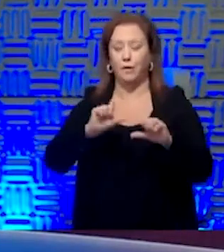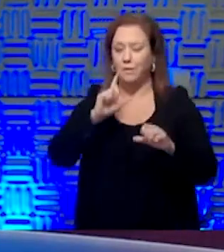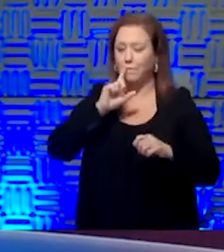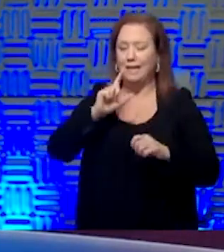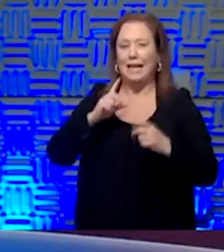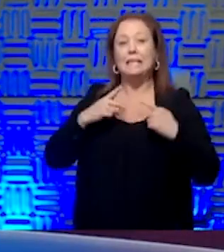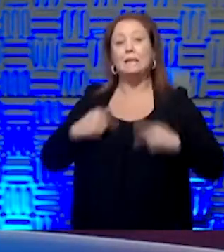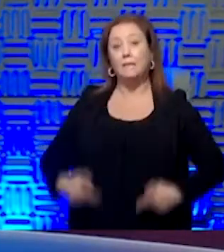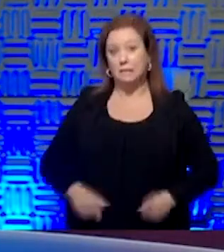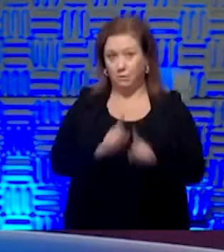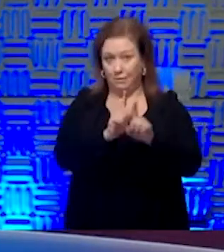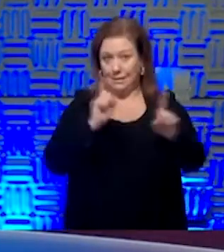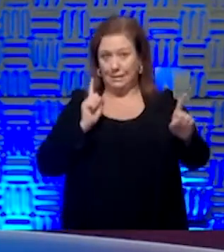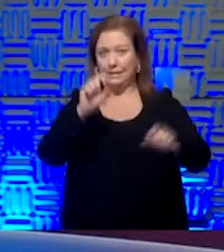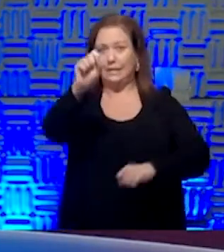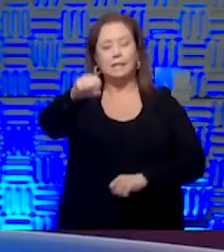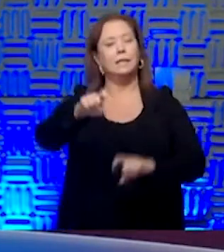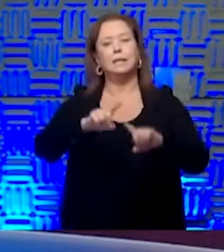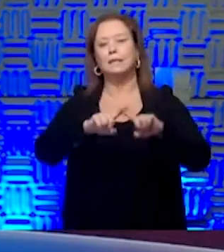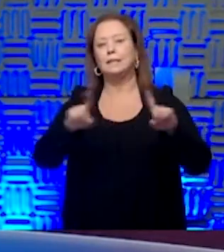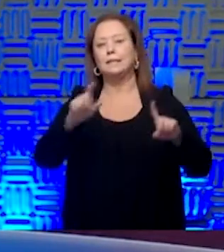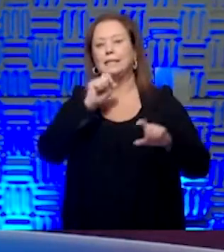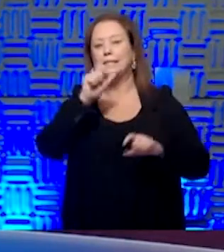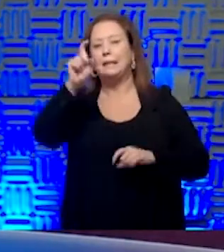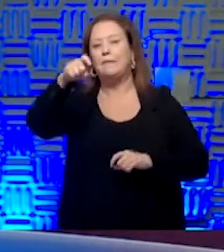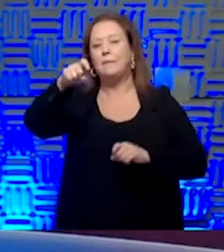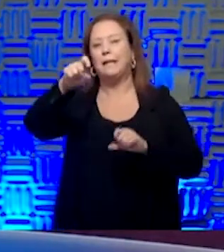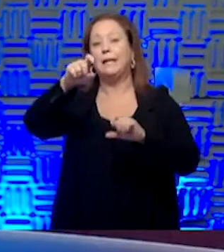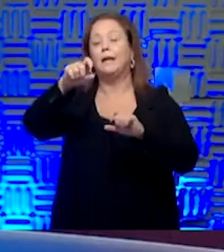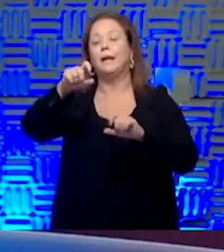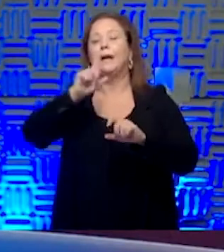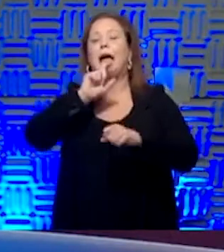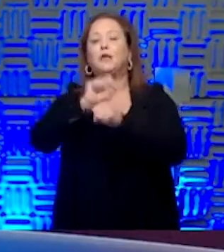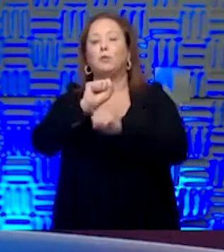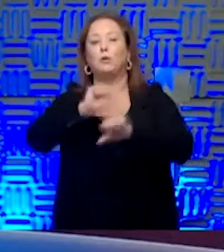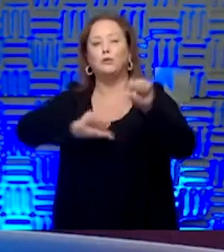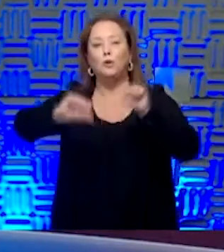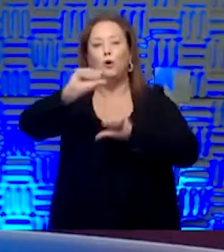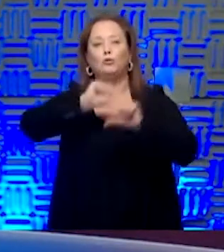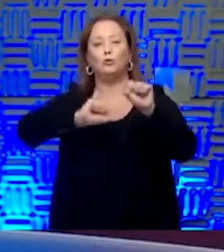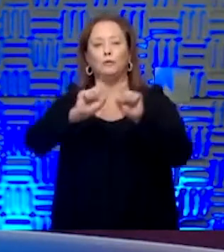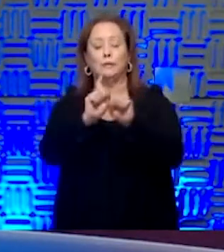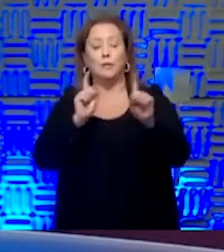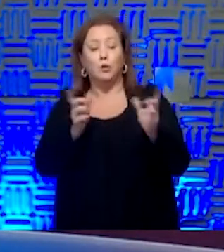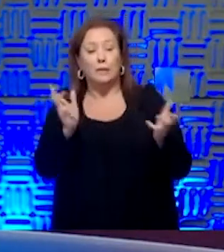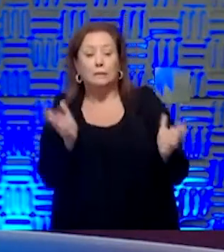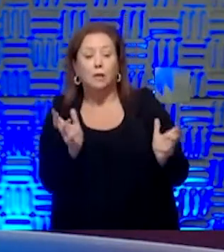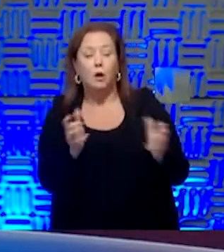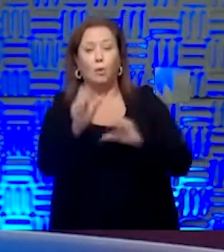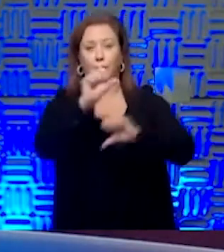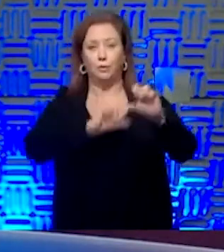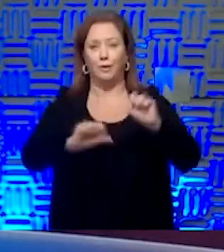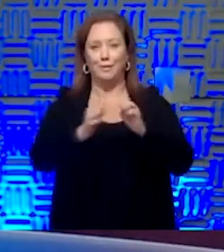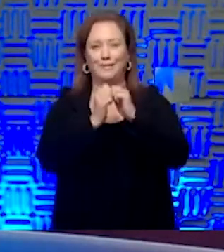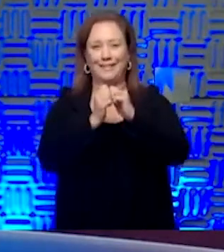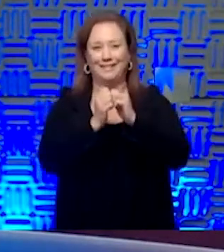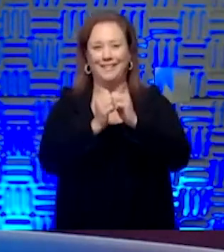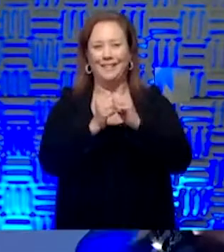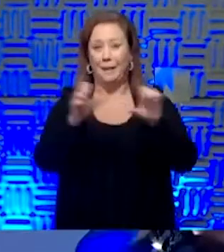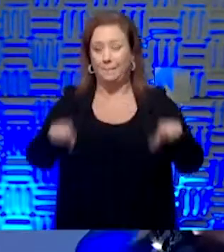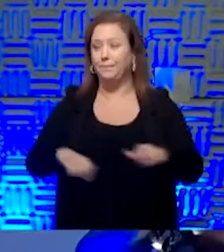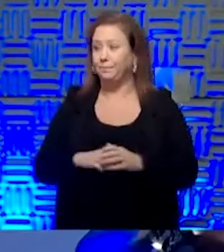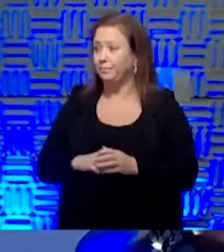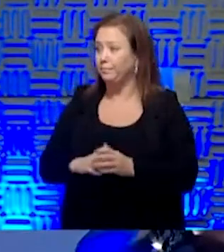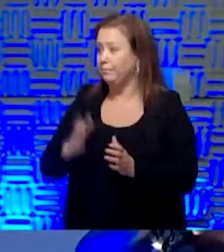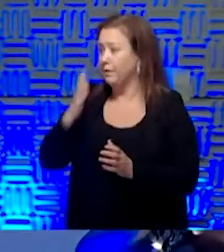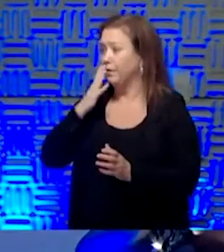physical distancing, but it doesn't have to be social distancing where we're not being social. We can still be together. I think that's a really